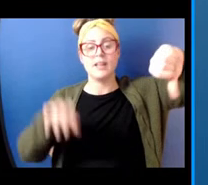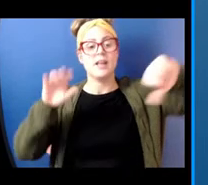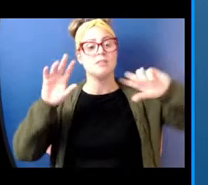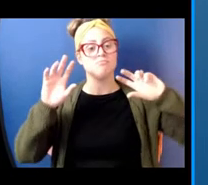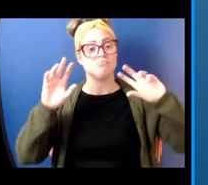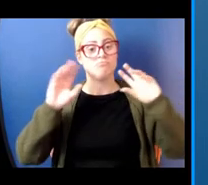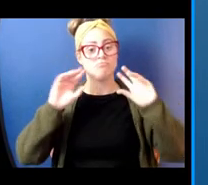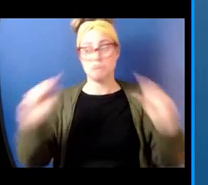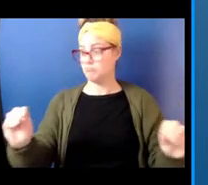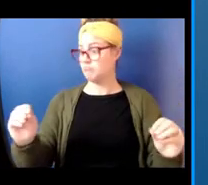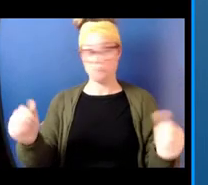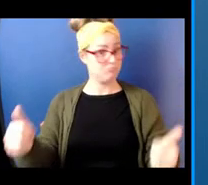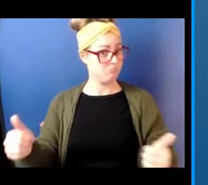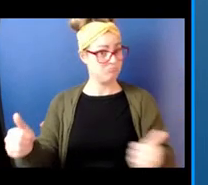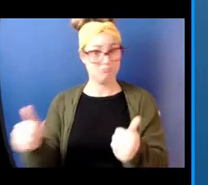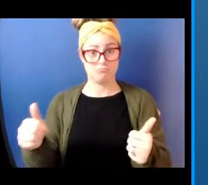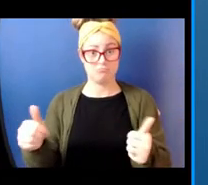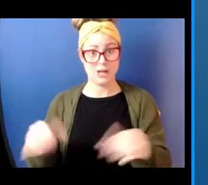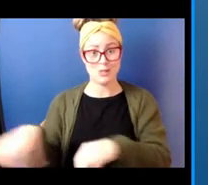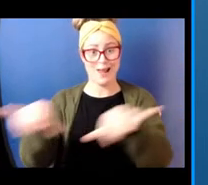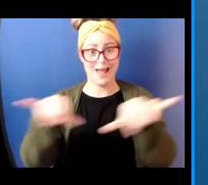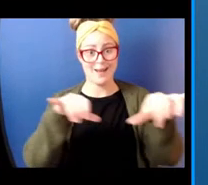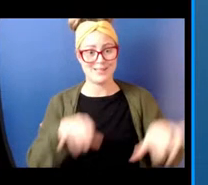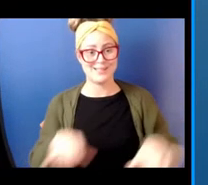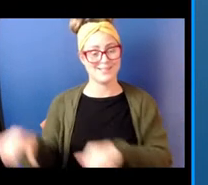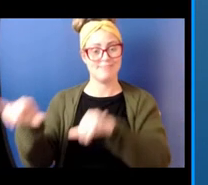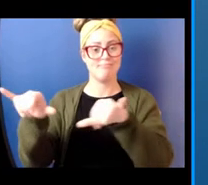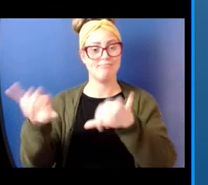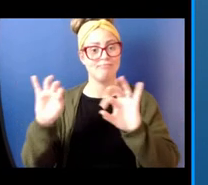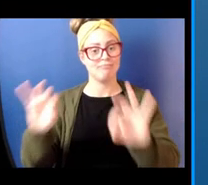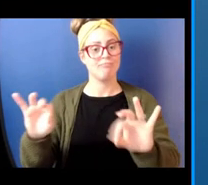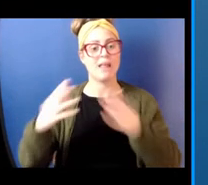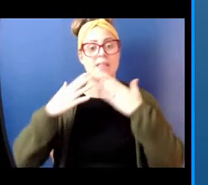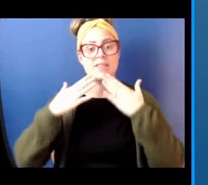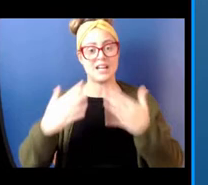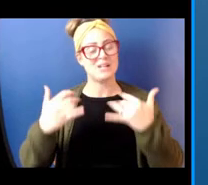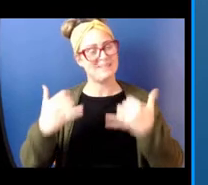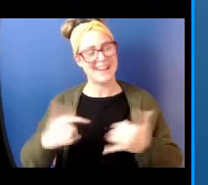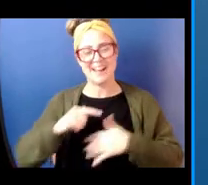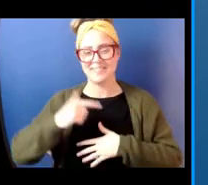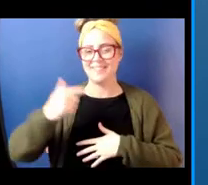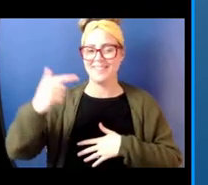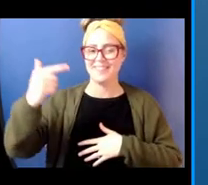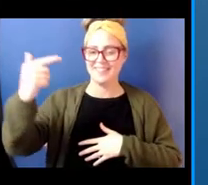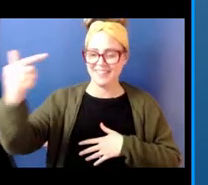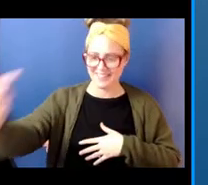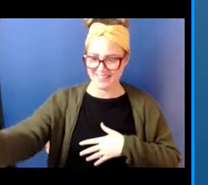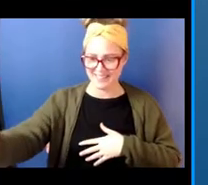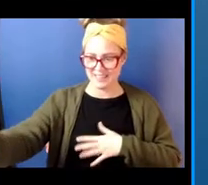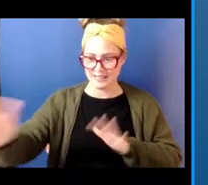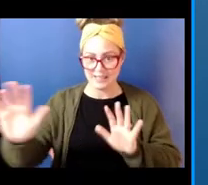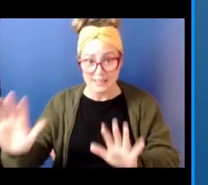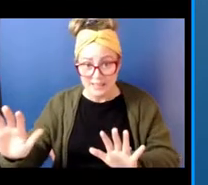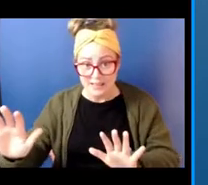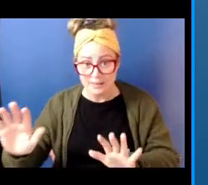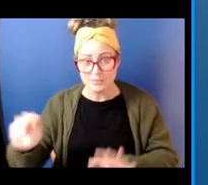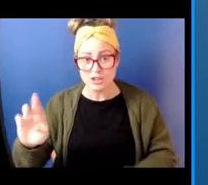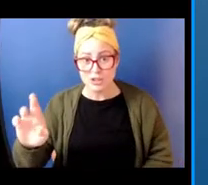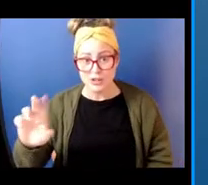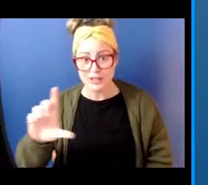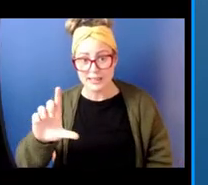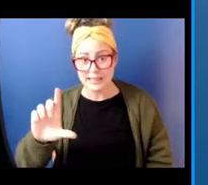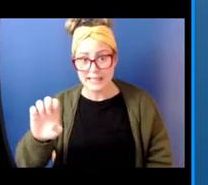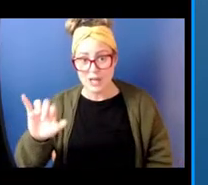unanimous among those present here all right thank you and now I'll turn it over oop yes uh Mr Leone